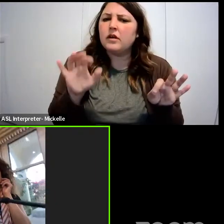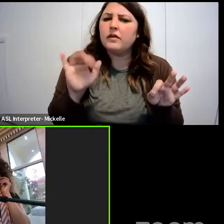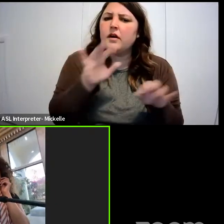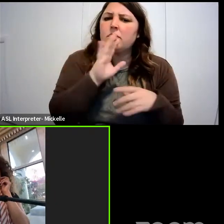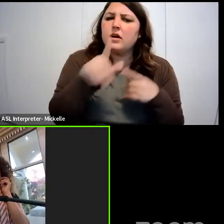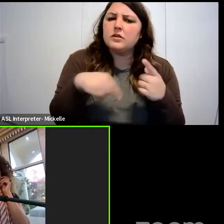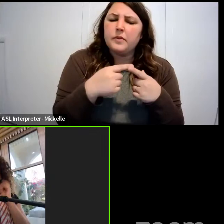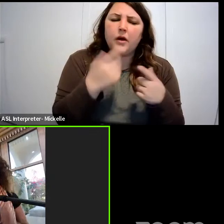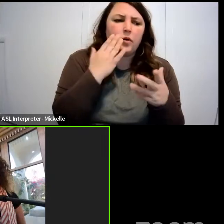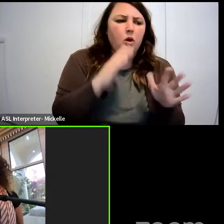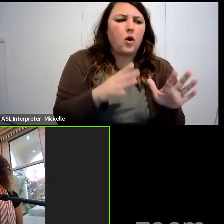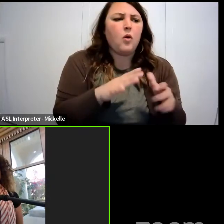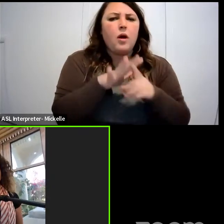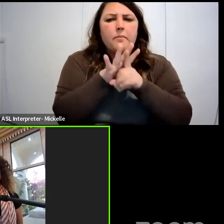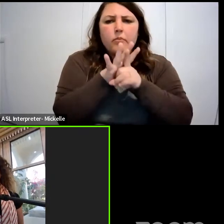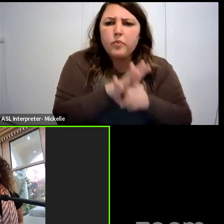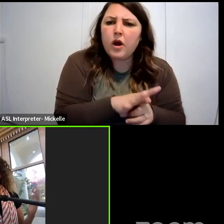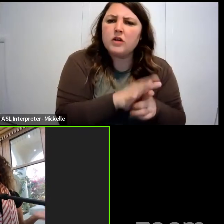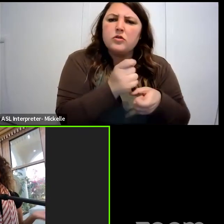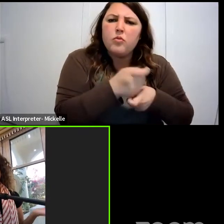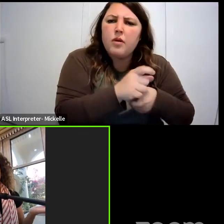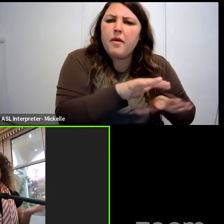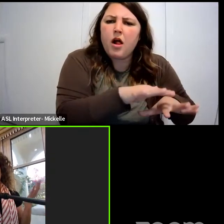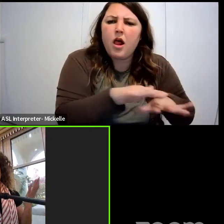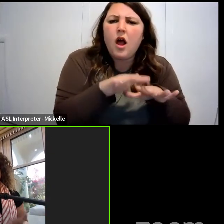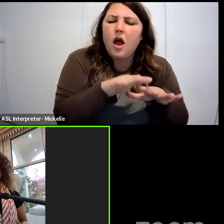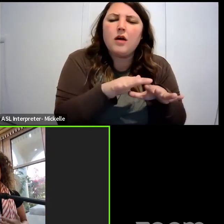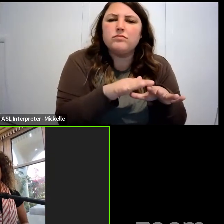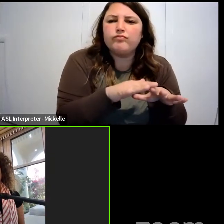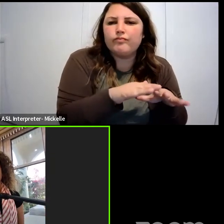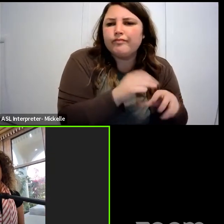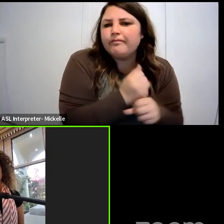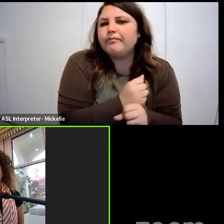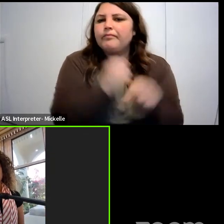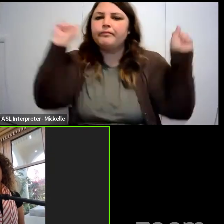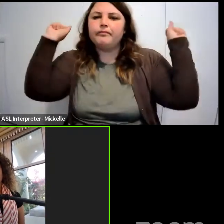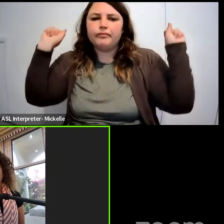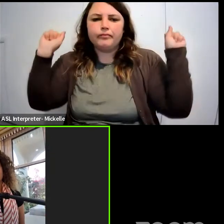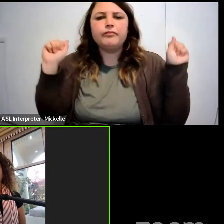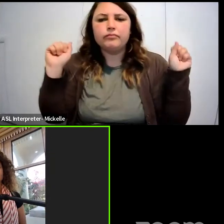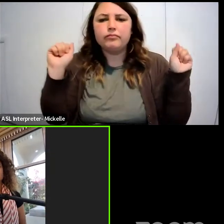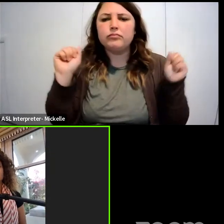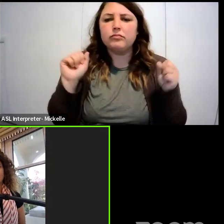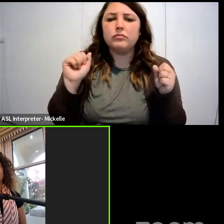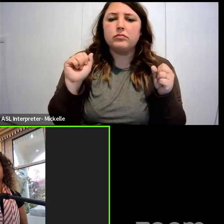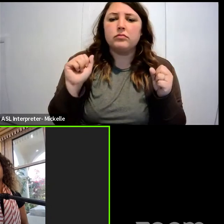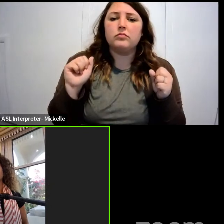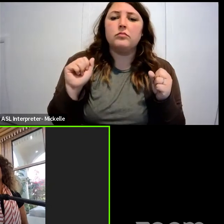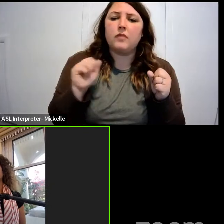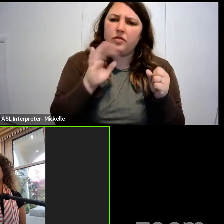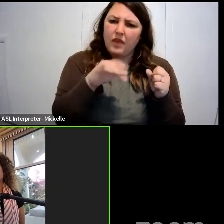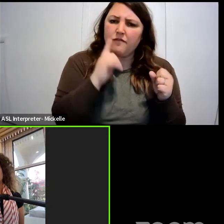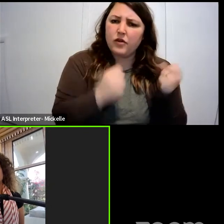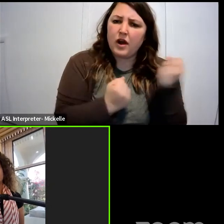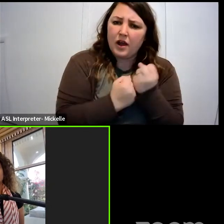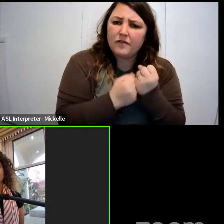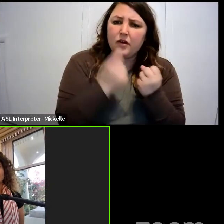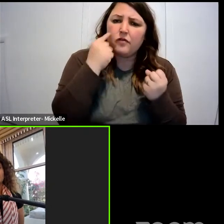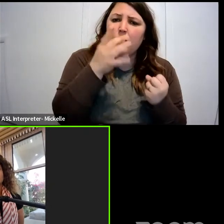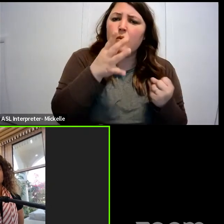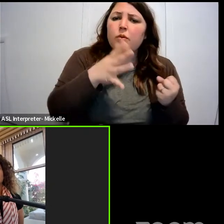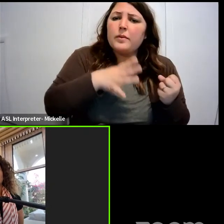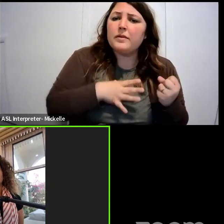from corruption and oppression on both national and personal levels, and in a bit to advocate for women's